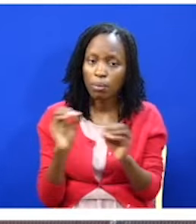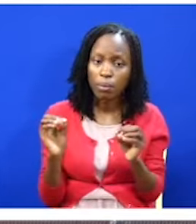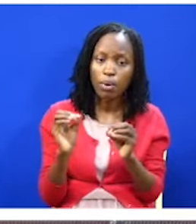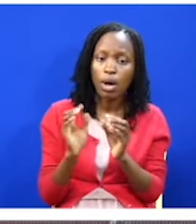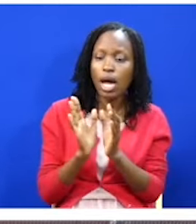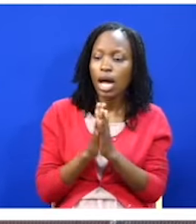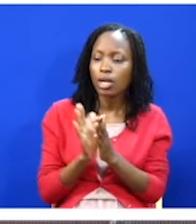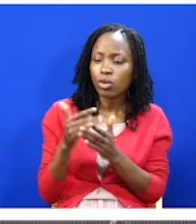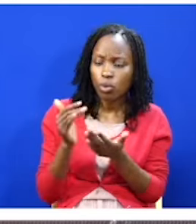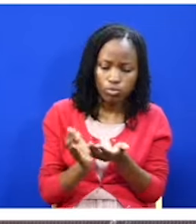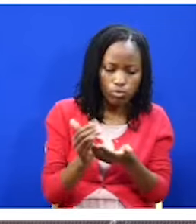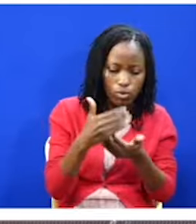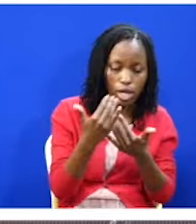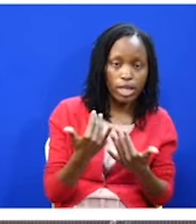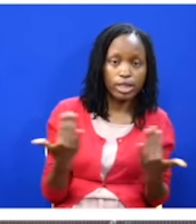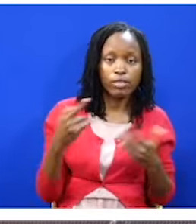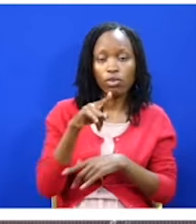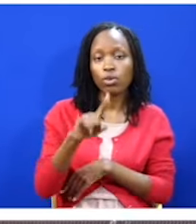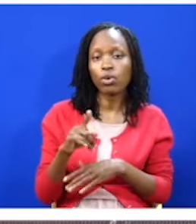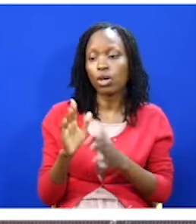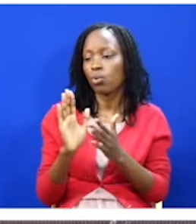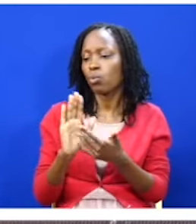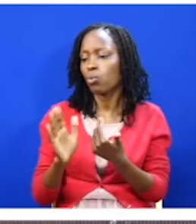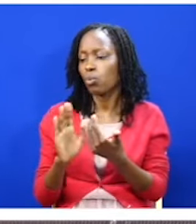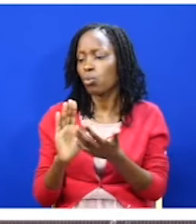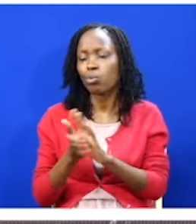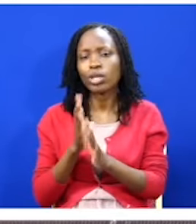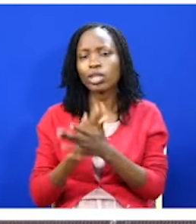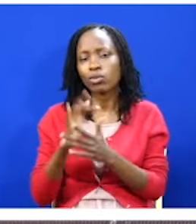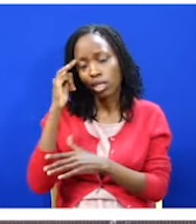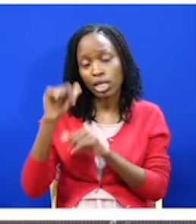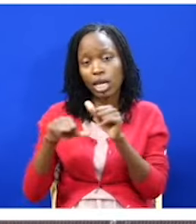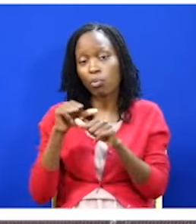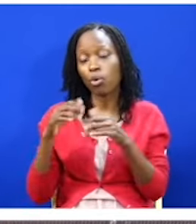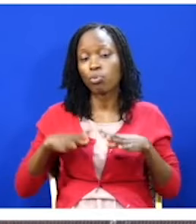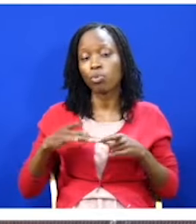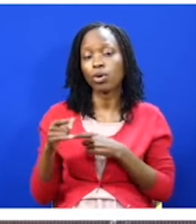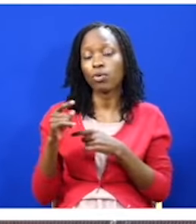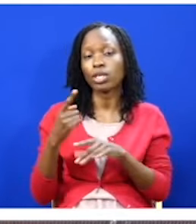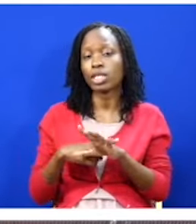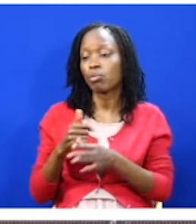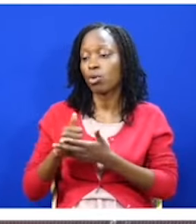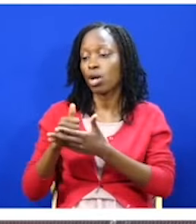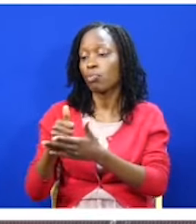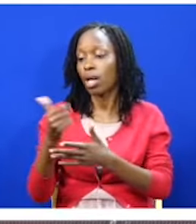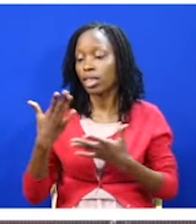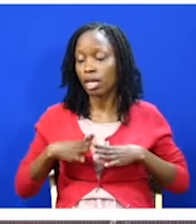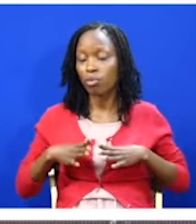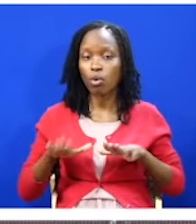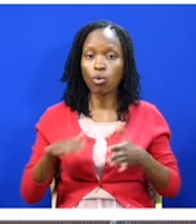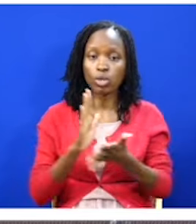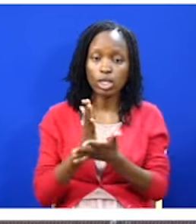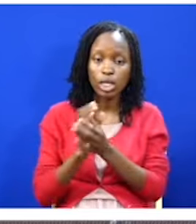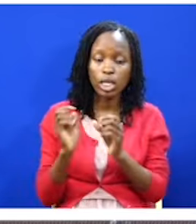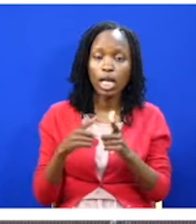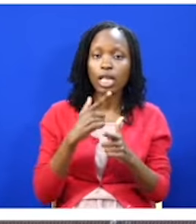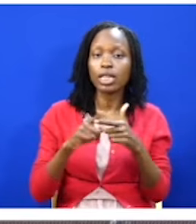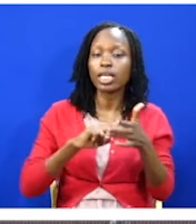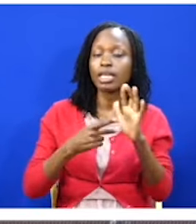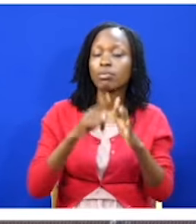for ourselves without any thought for the people around us. When you refuse to help others or to share, you are being